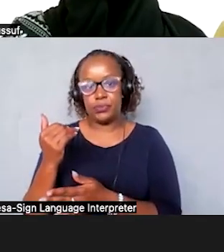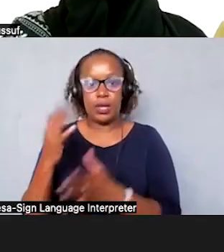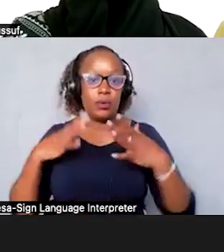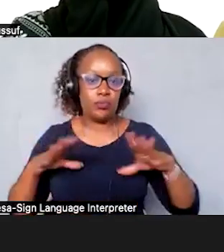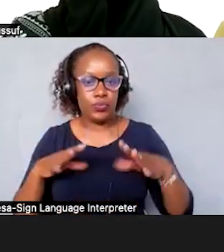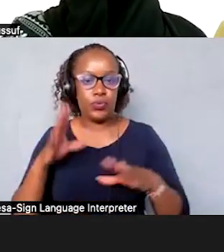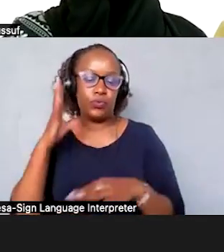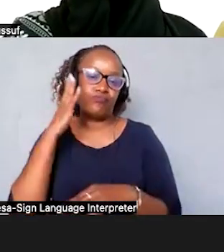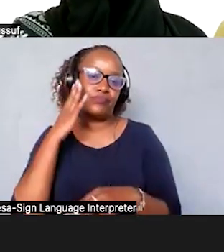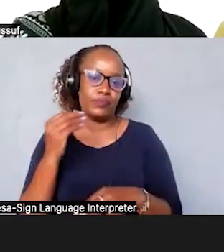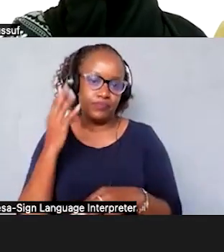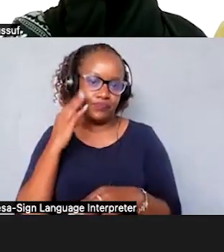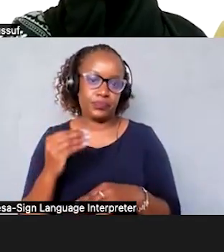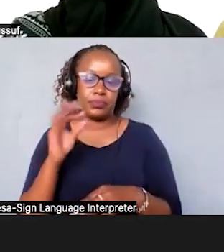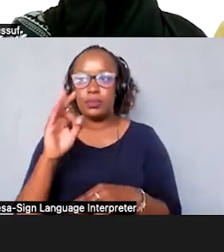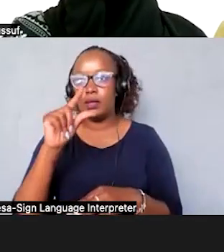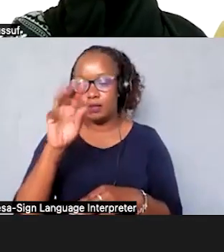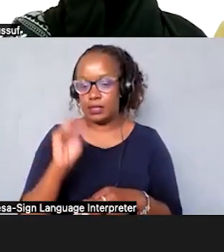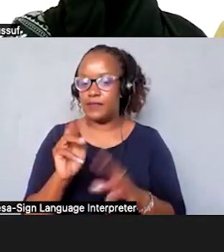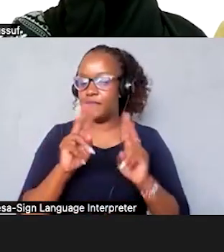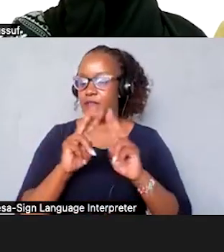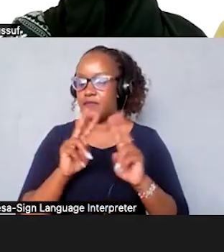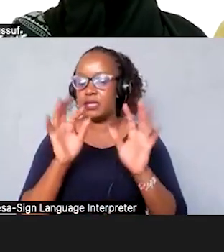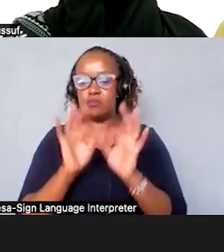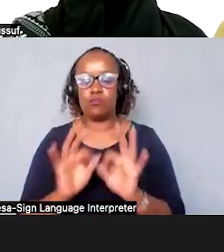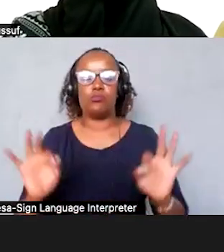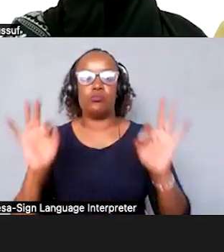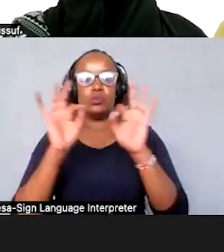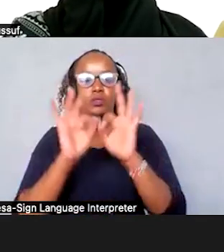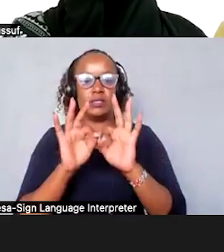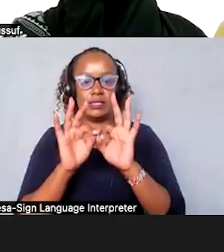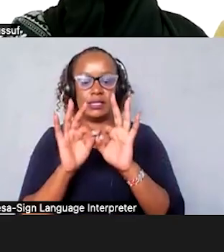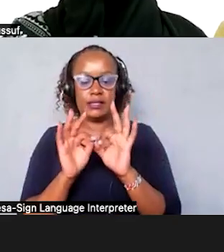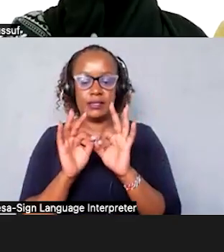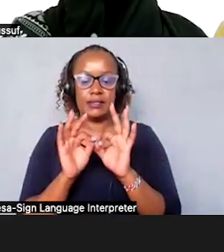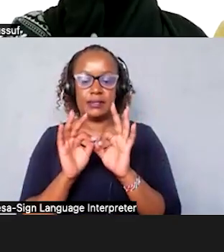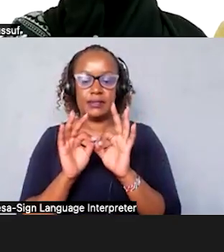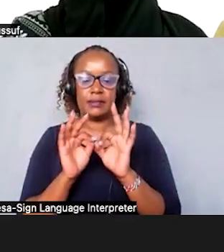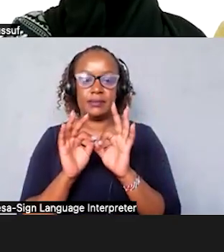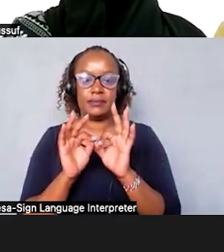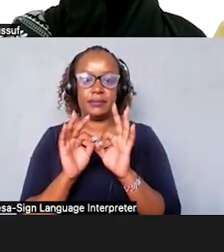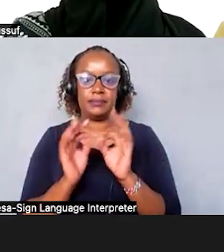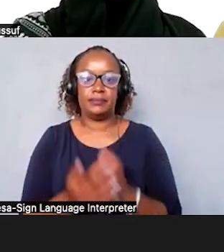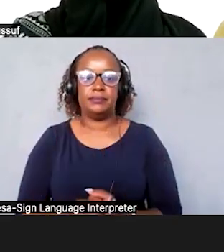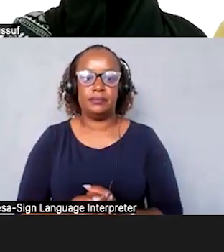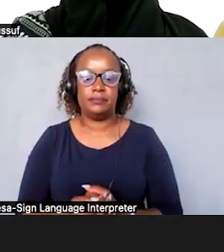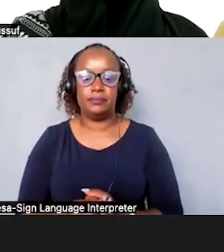are very critical in terms of leading movement and FGMC.